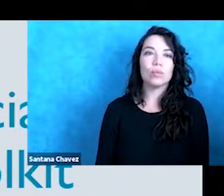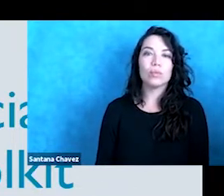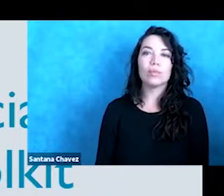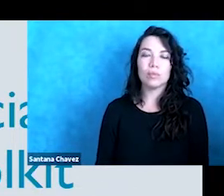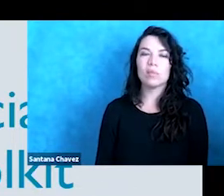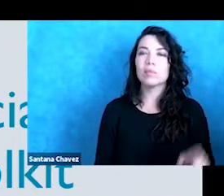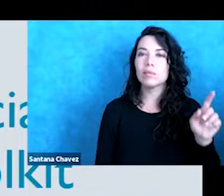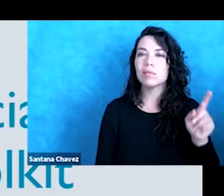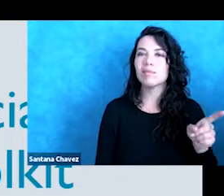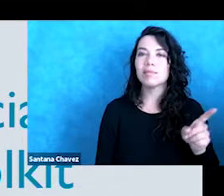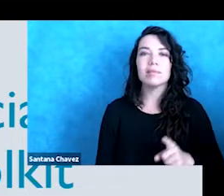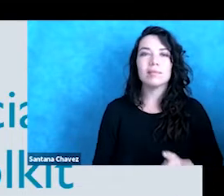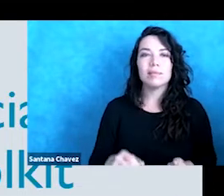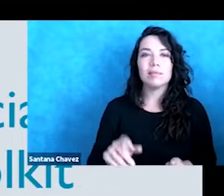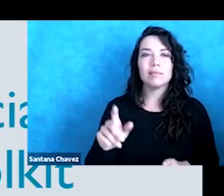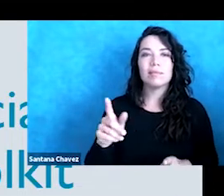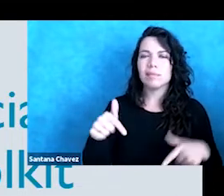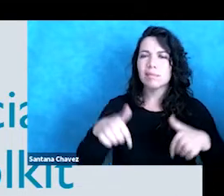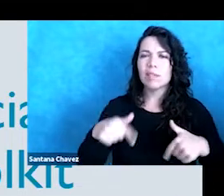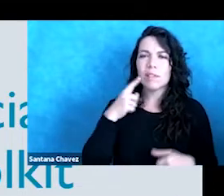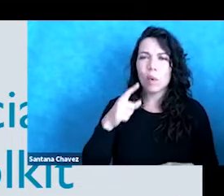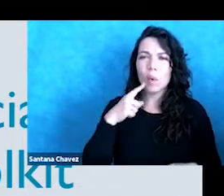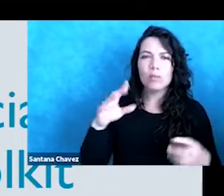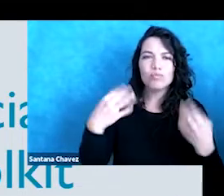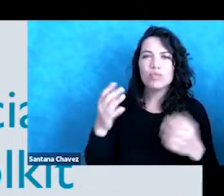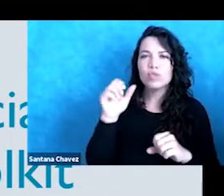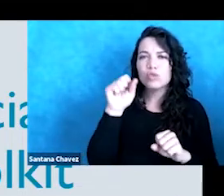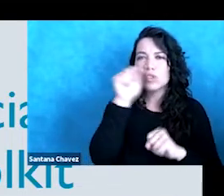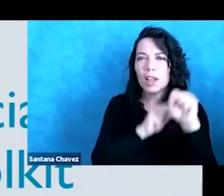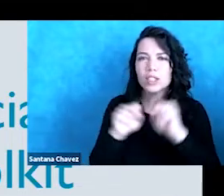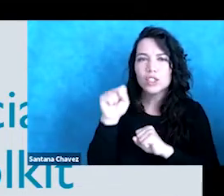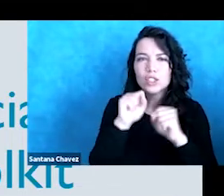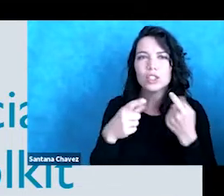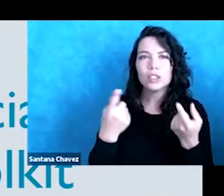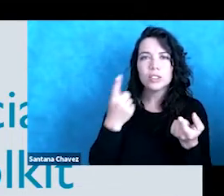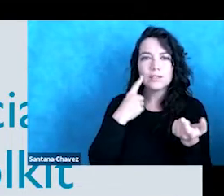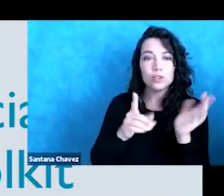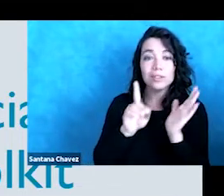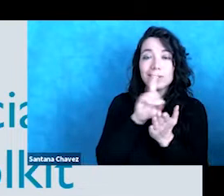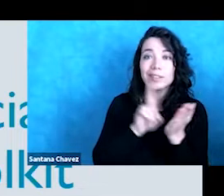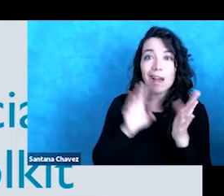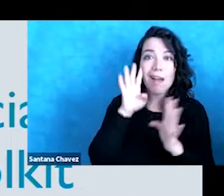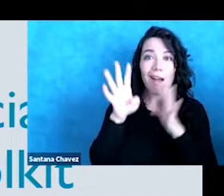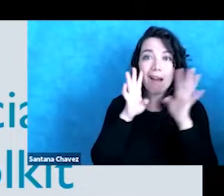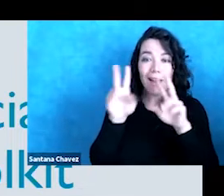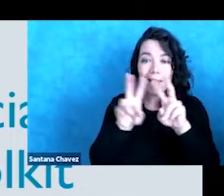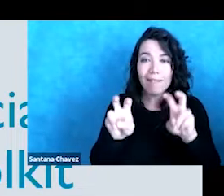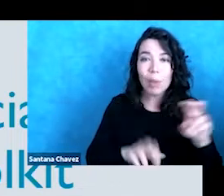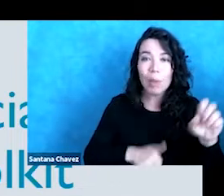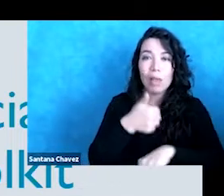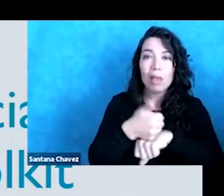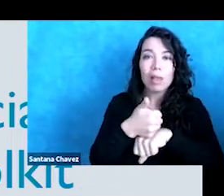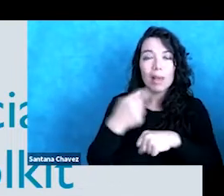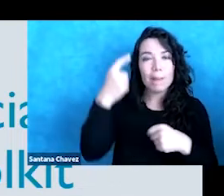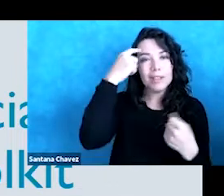is intended to provide strategies and tools for designing, implementing, and evaluating mental health and psychosocial support